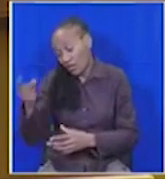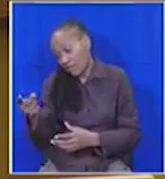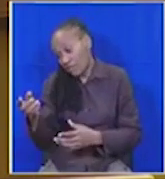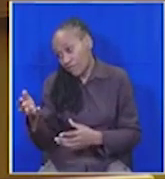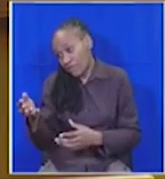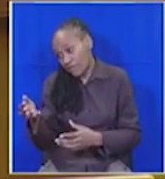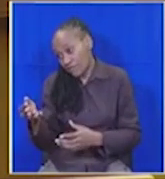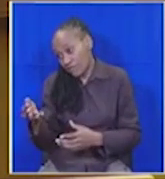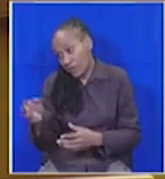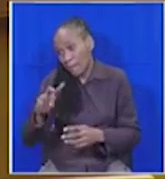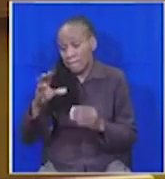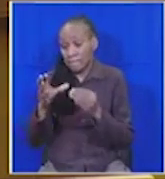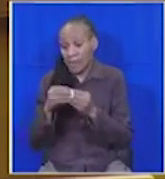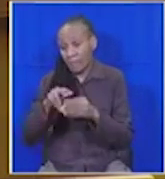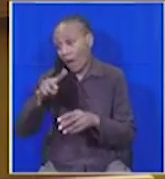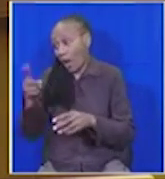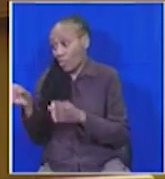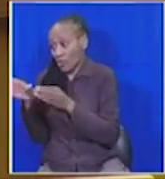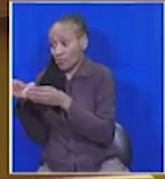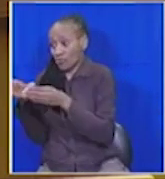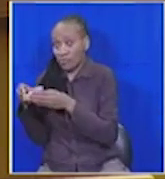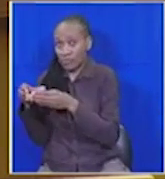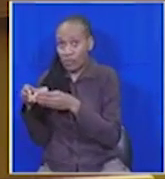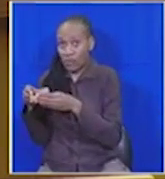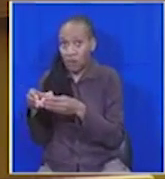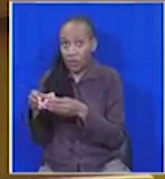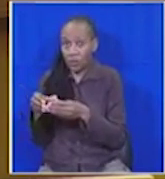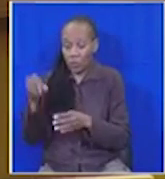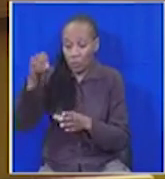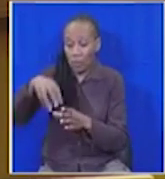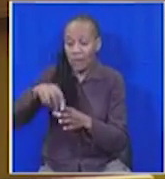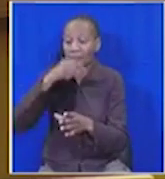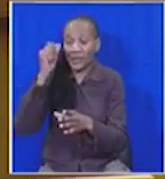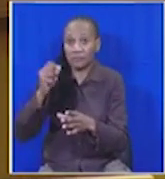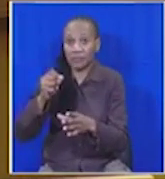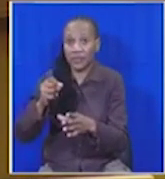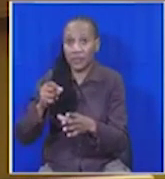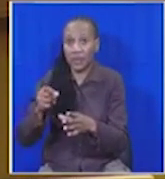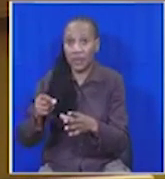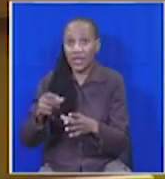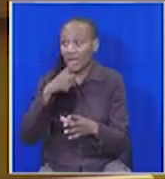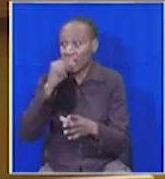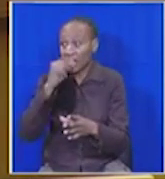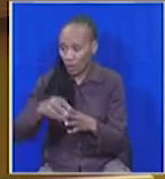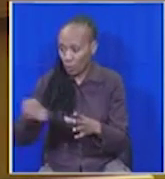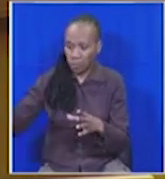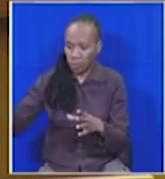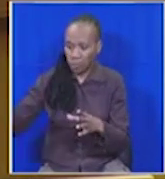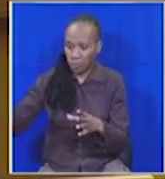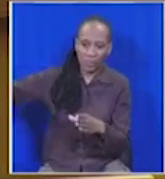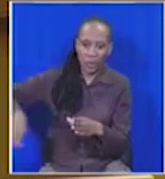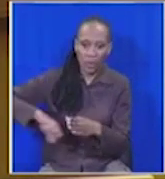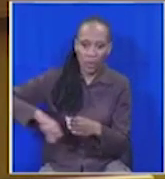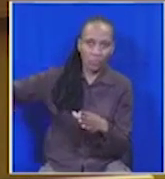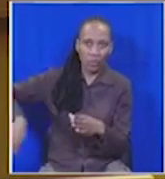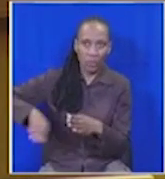be the member of the opposition, and you come in at the tail end, what they do is they push the reply by the Premier out